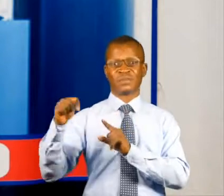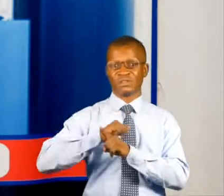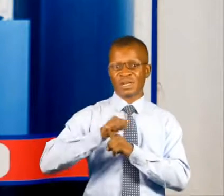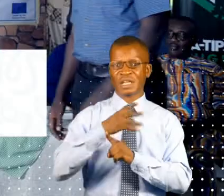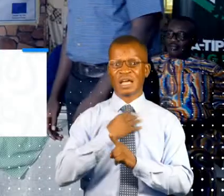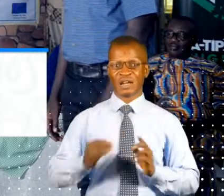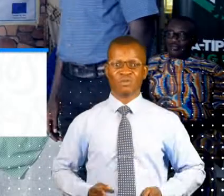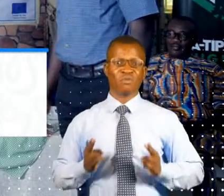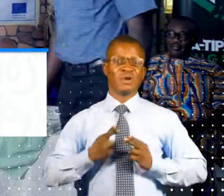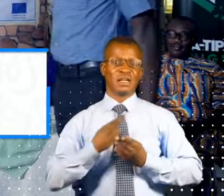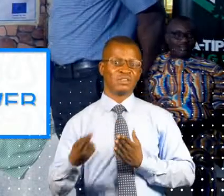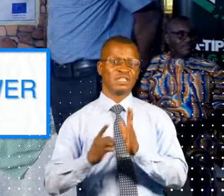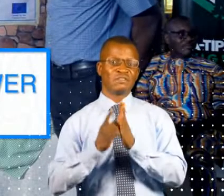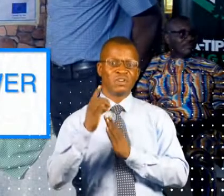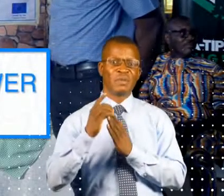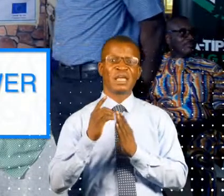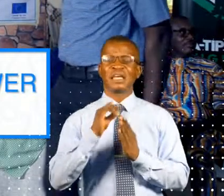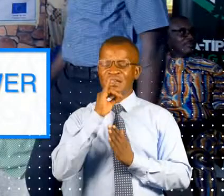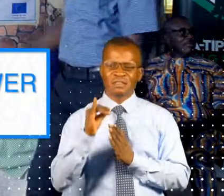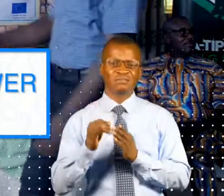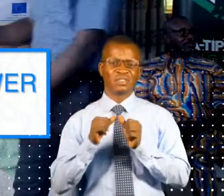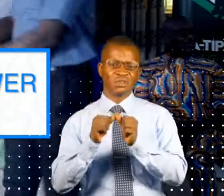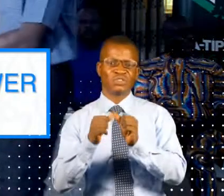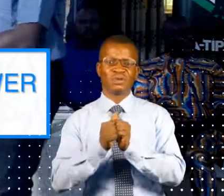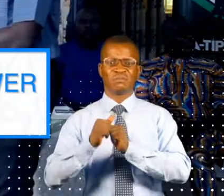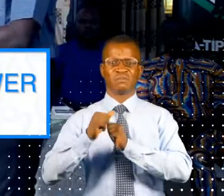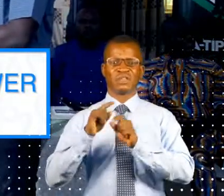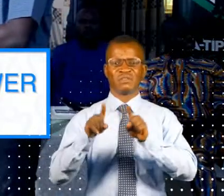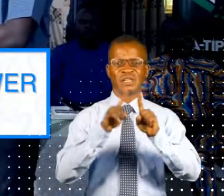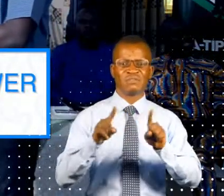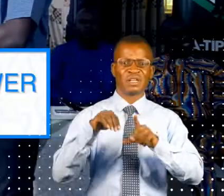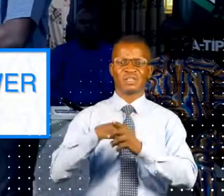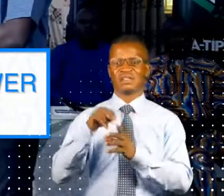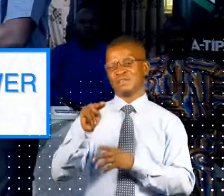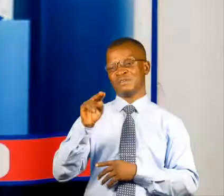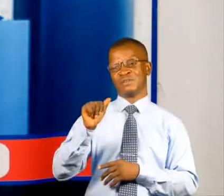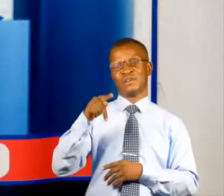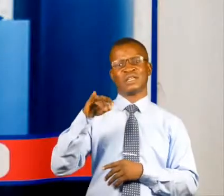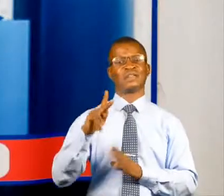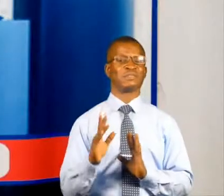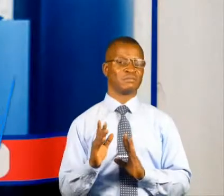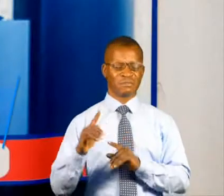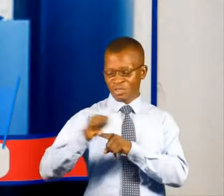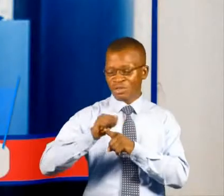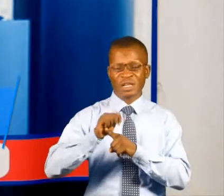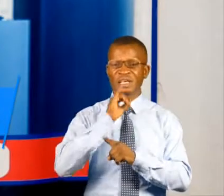is deepened. Training and manpower development is a continuous exercise in NAPTIP.